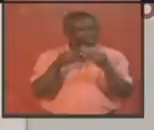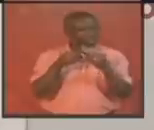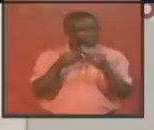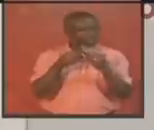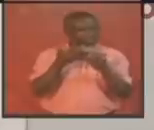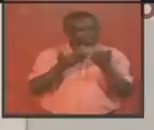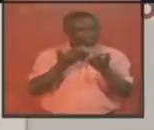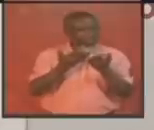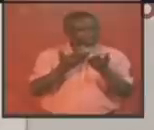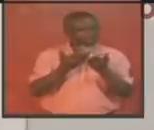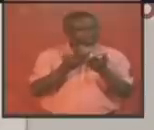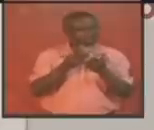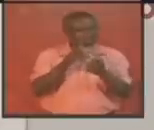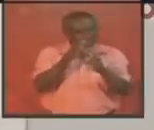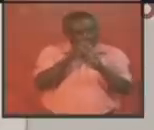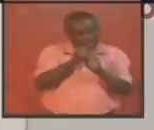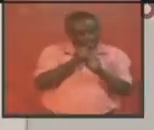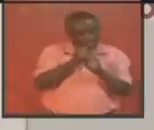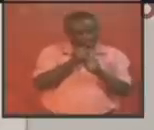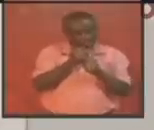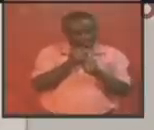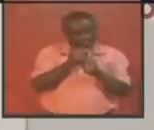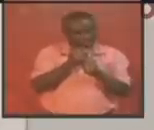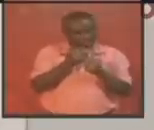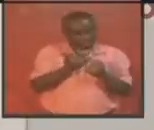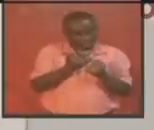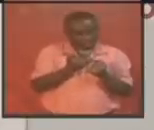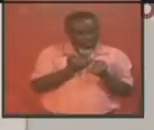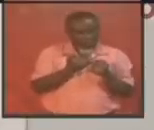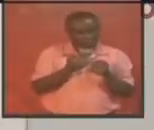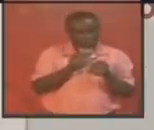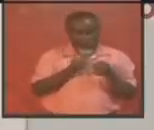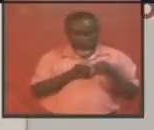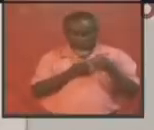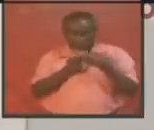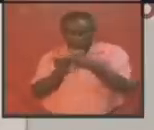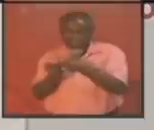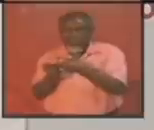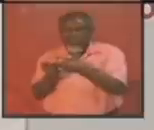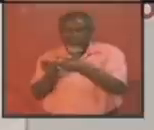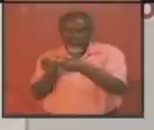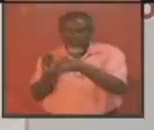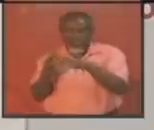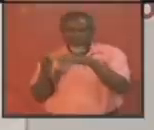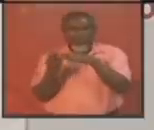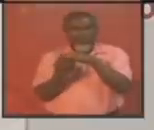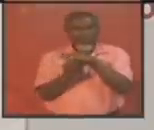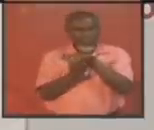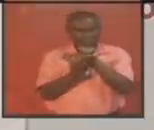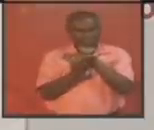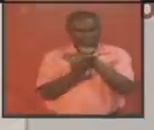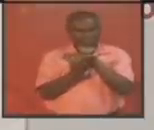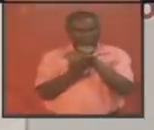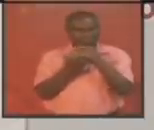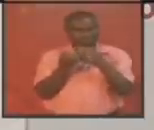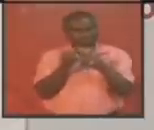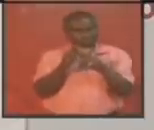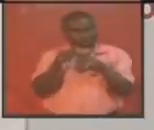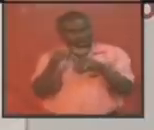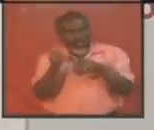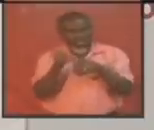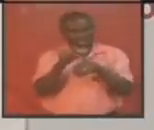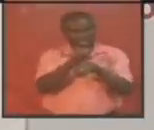regifting for the future. Would Trinidad and Tobago consider offering other countries, as